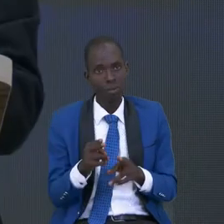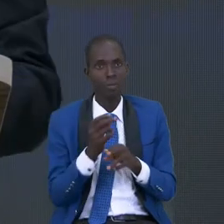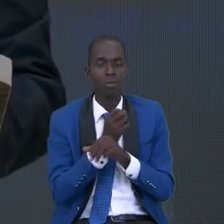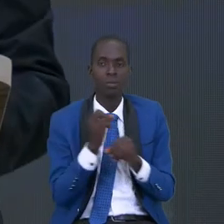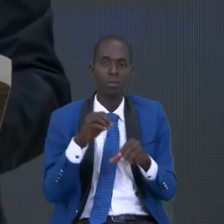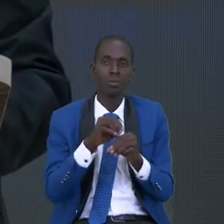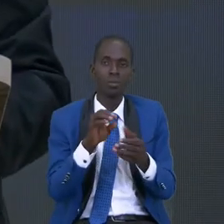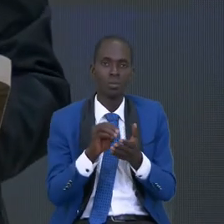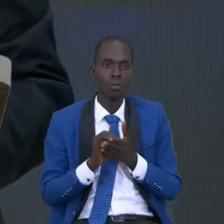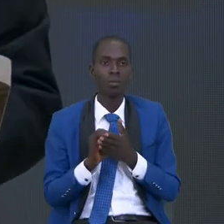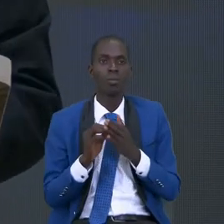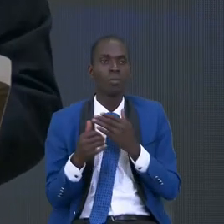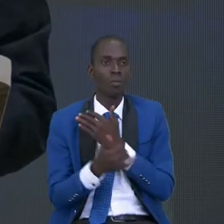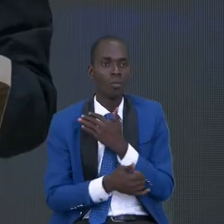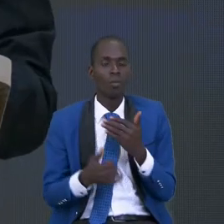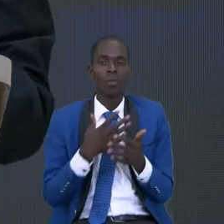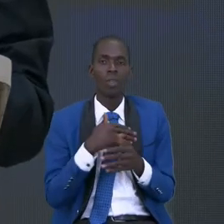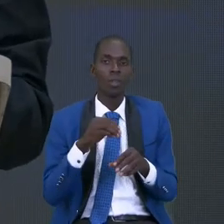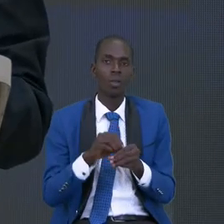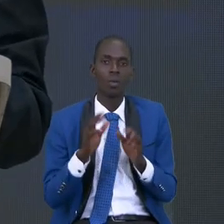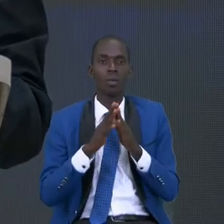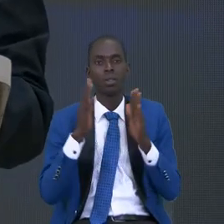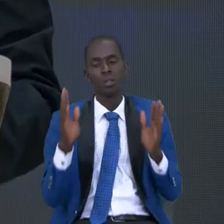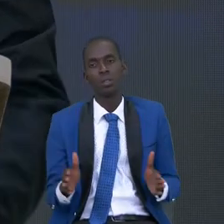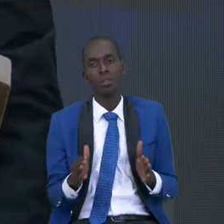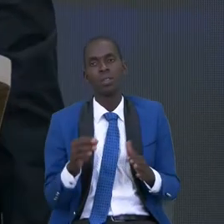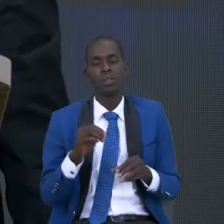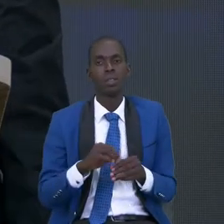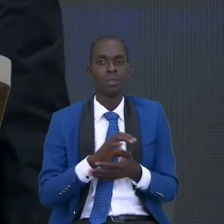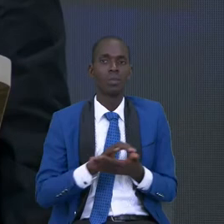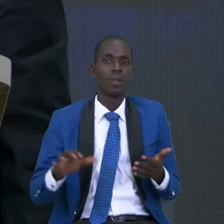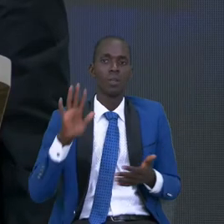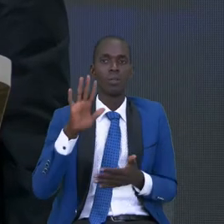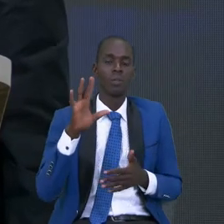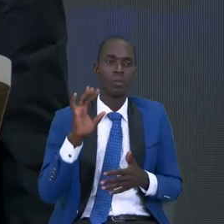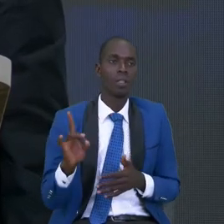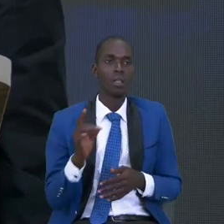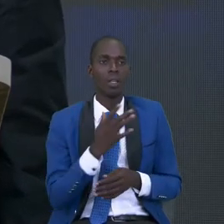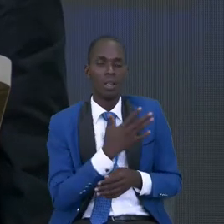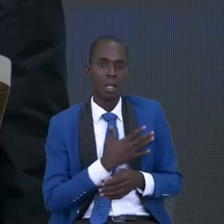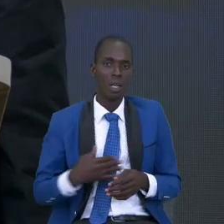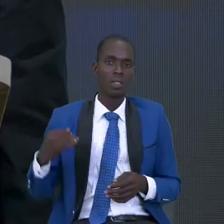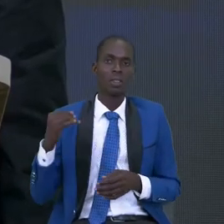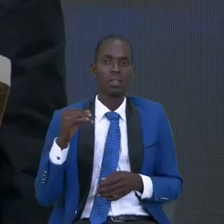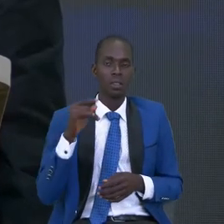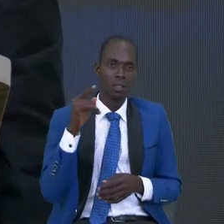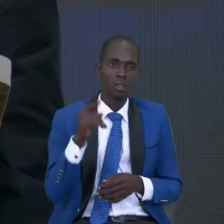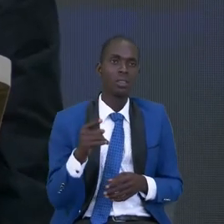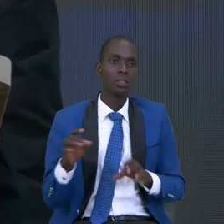country and in his own house. Verse 58, and he did